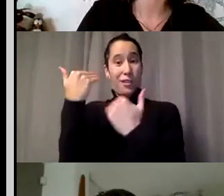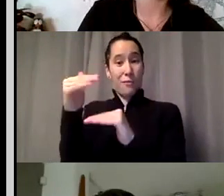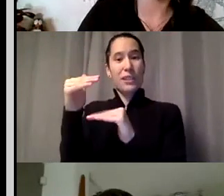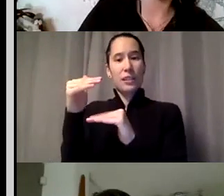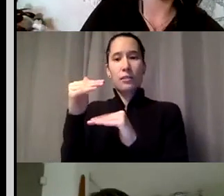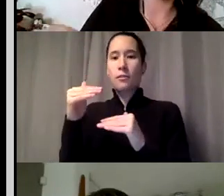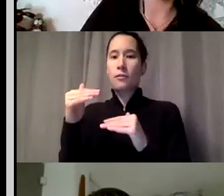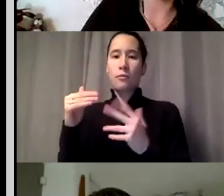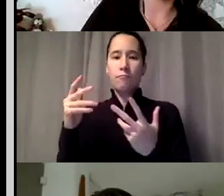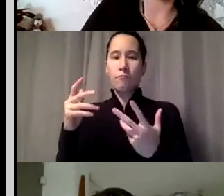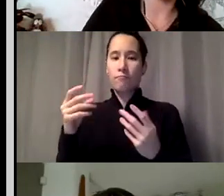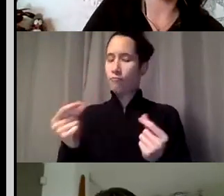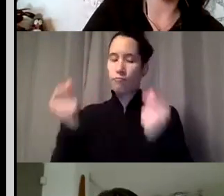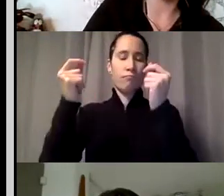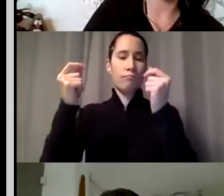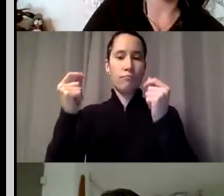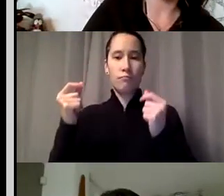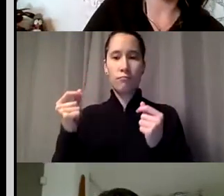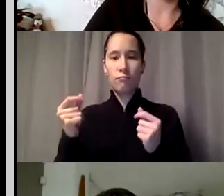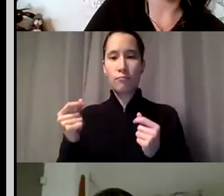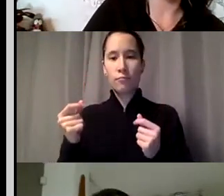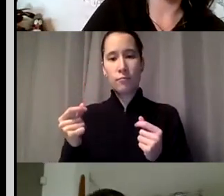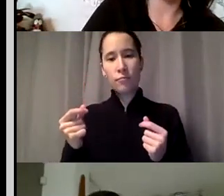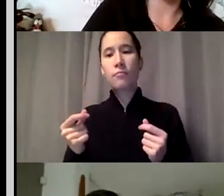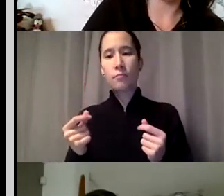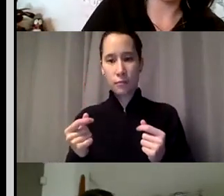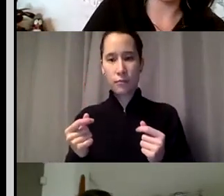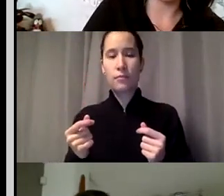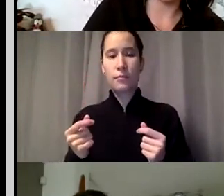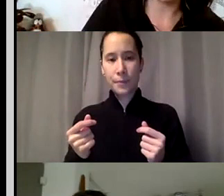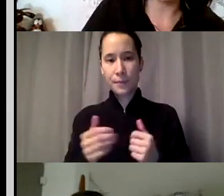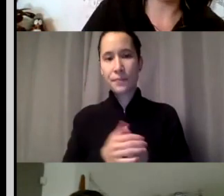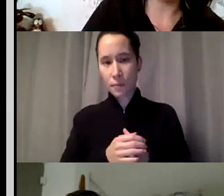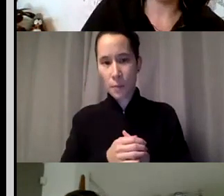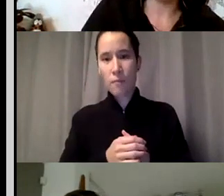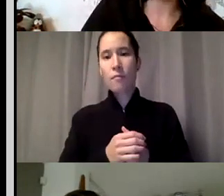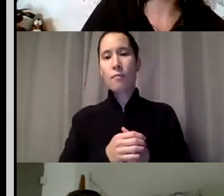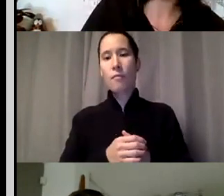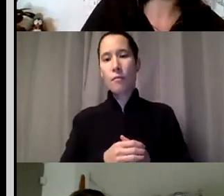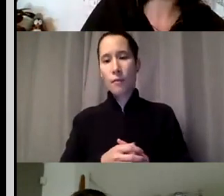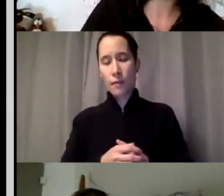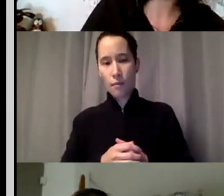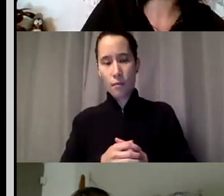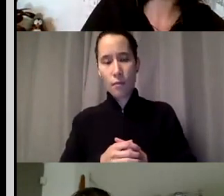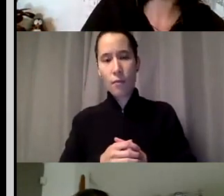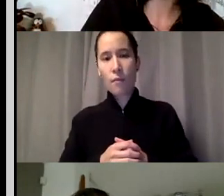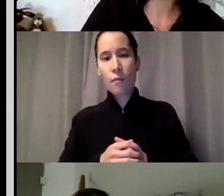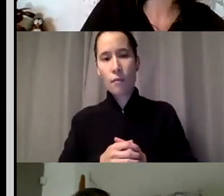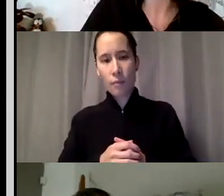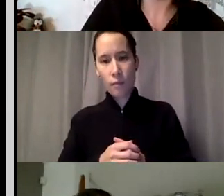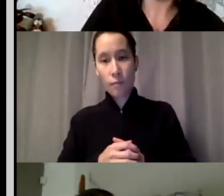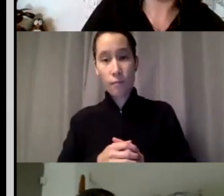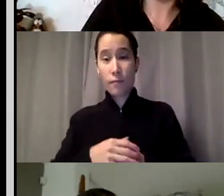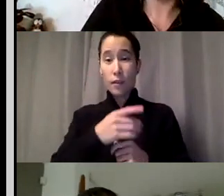later or earlier than you. And we then are working in real time to interpret and